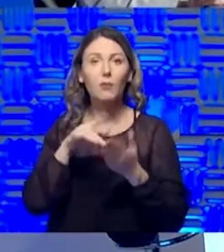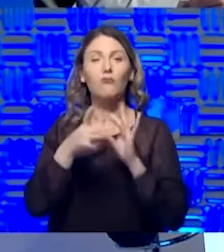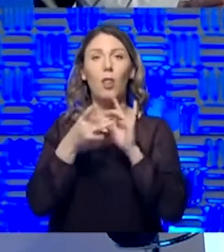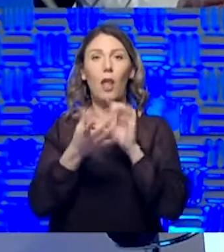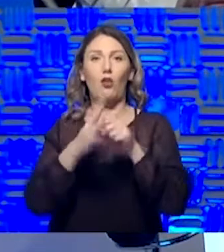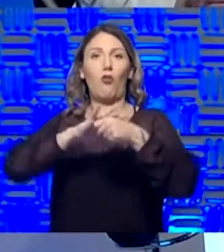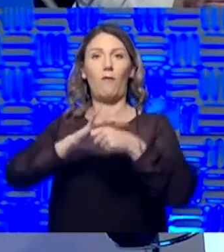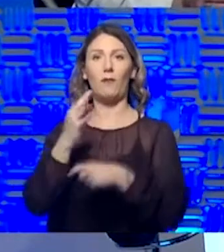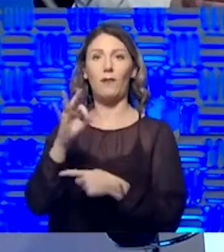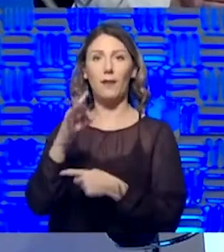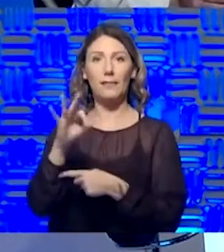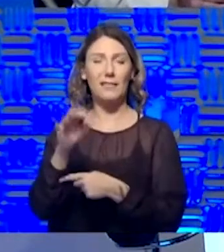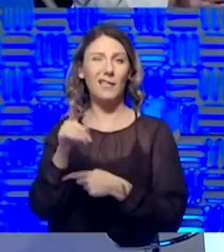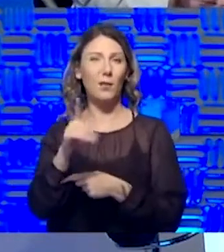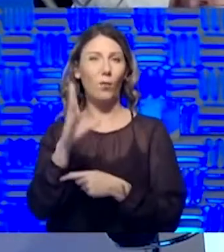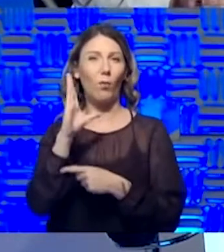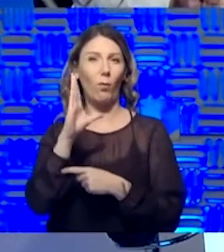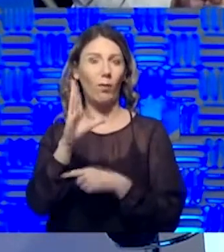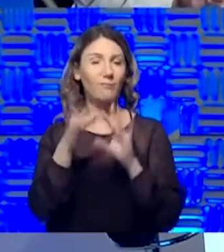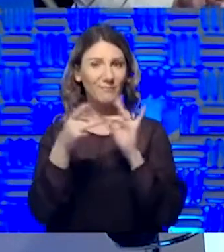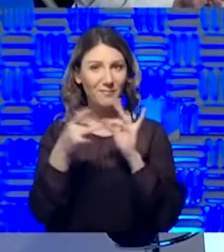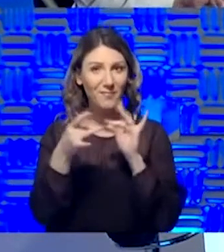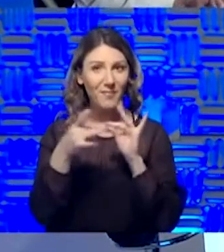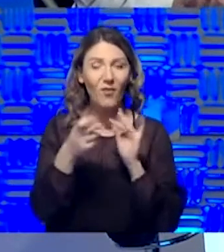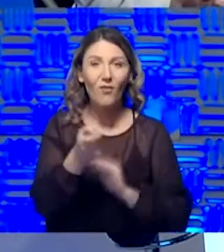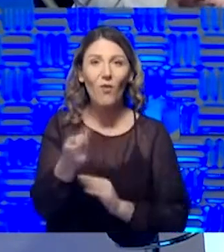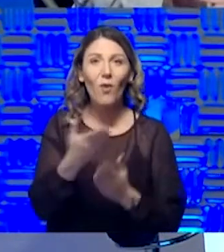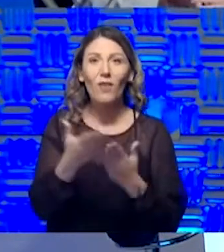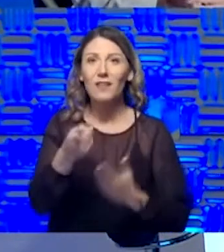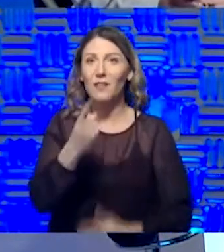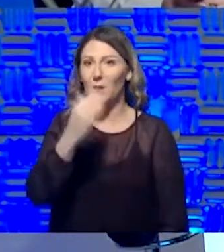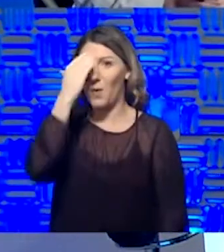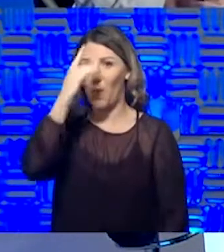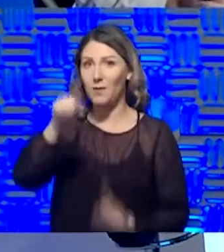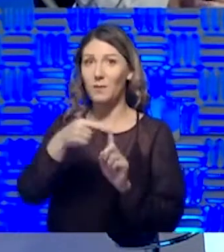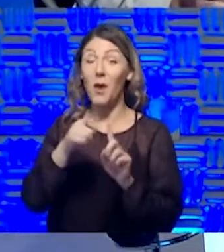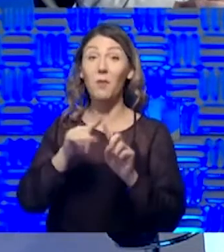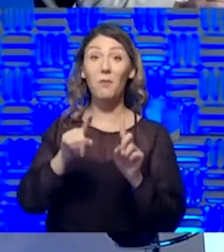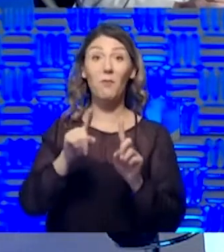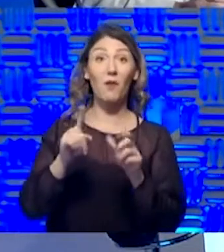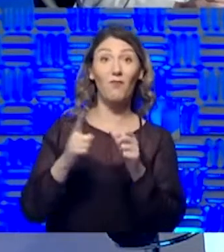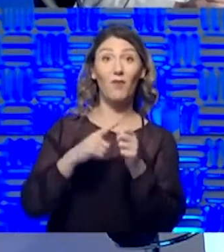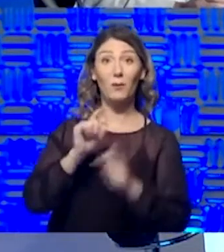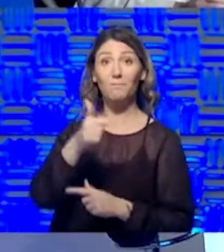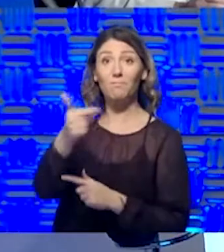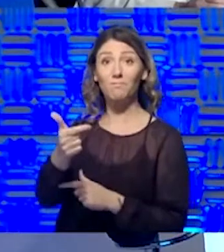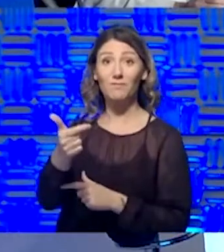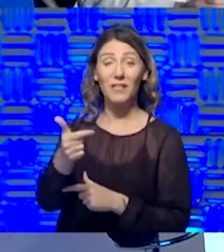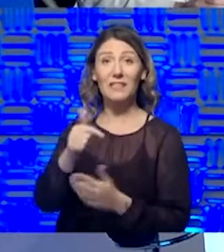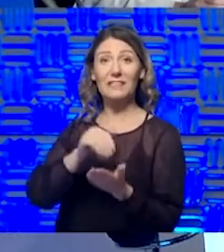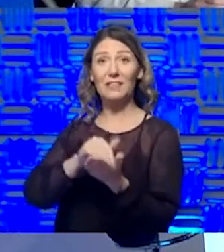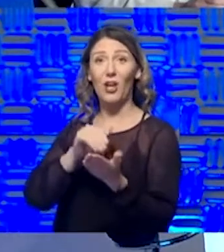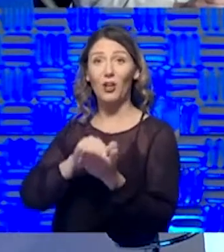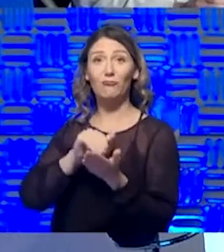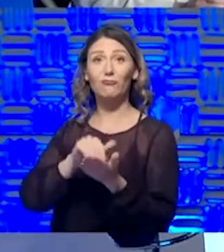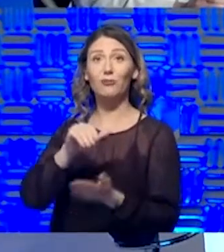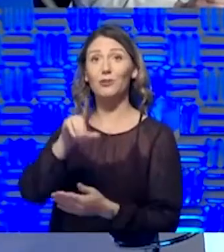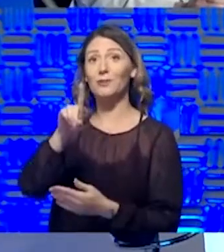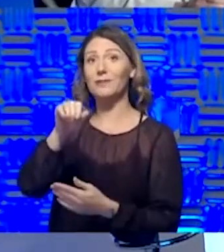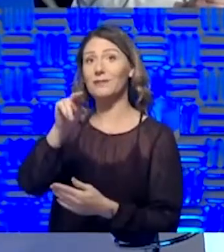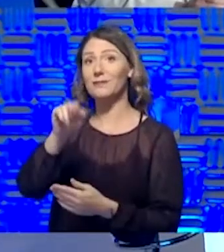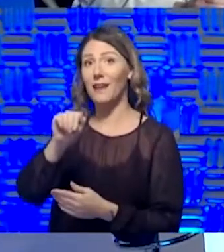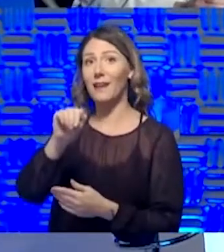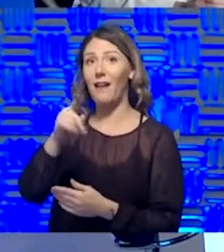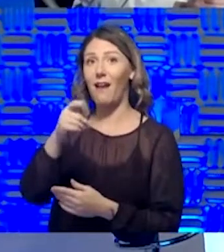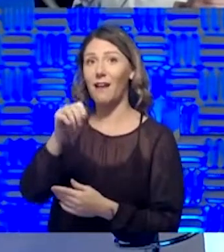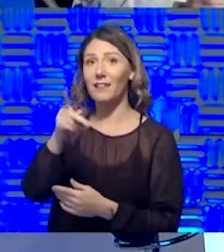comment on some of the things that he knows about. But first, I'm going to turn to Dr. Hawkinson. Dana, what are the numbers like this morning? How are things looking?